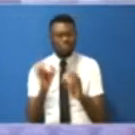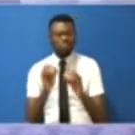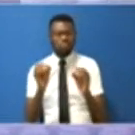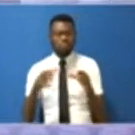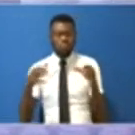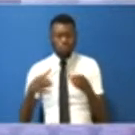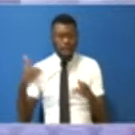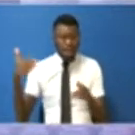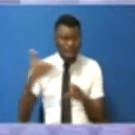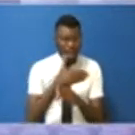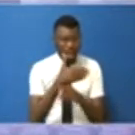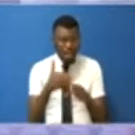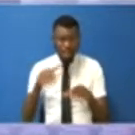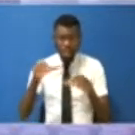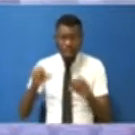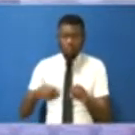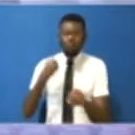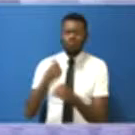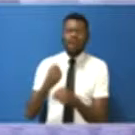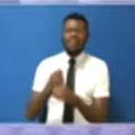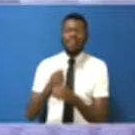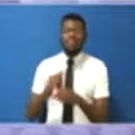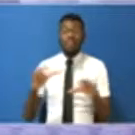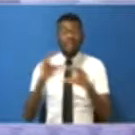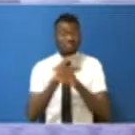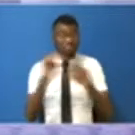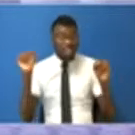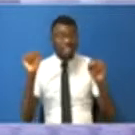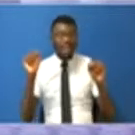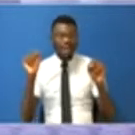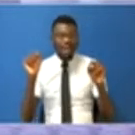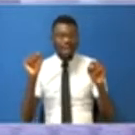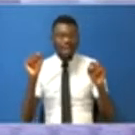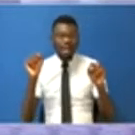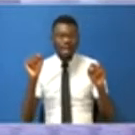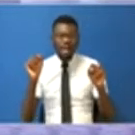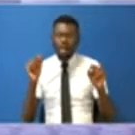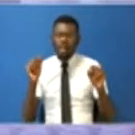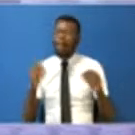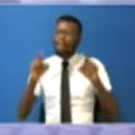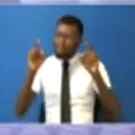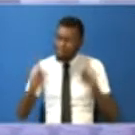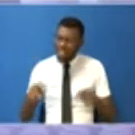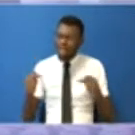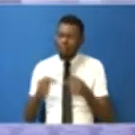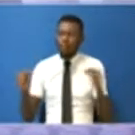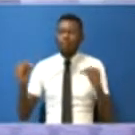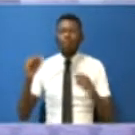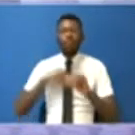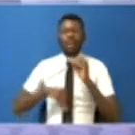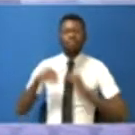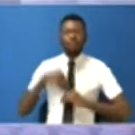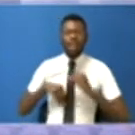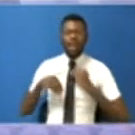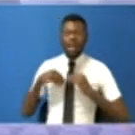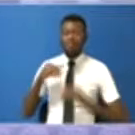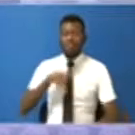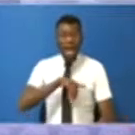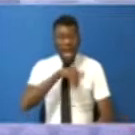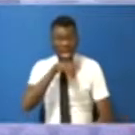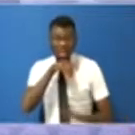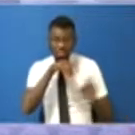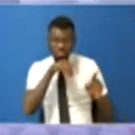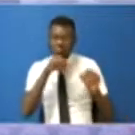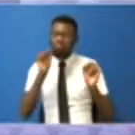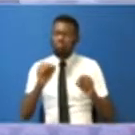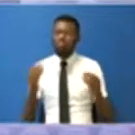cartels and only a president who is running on anti-corruption platform like ryla molodinga can tackle this